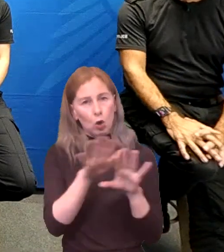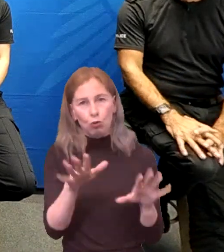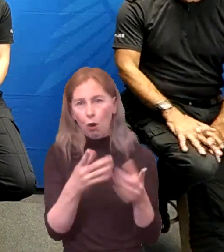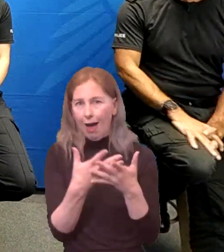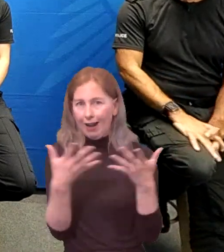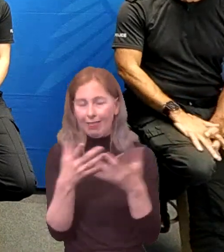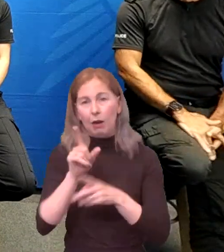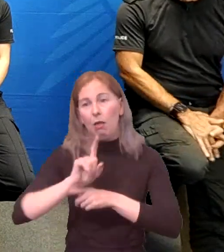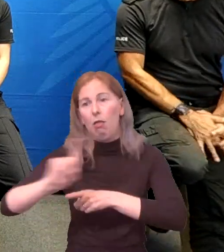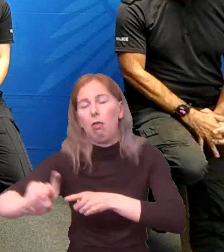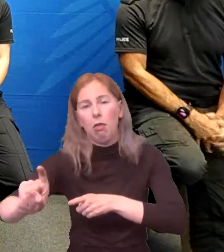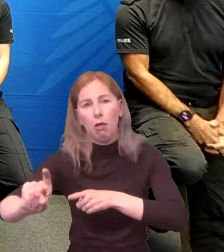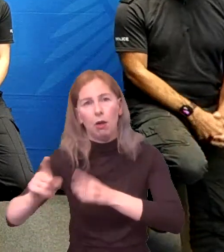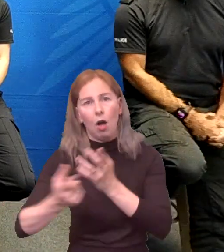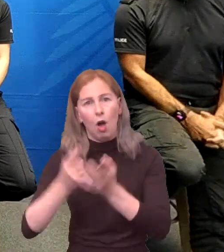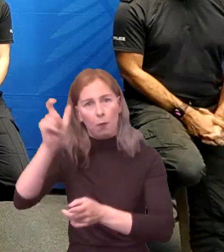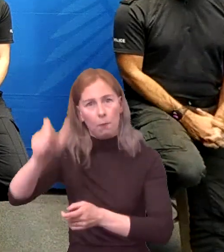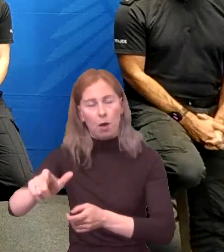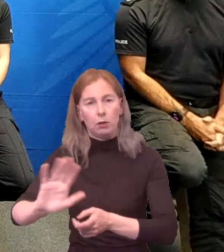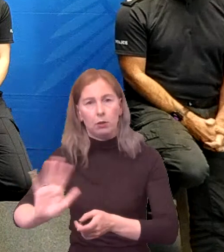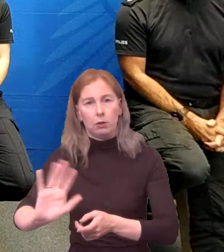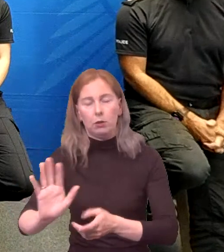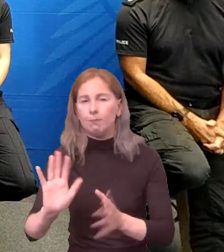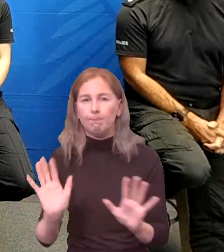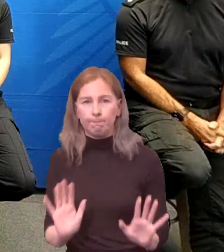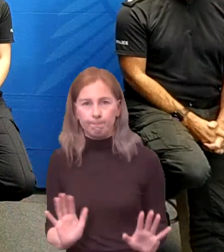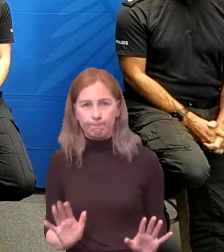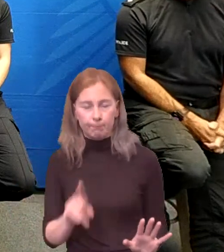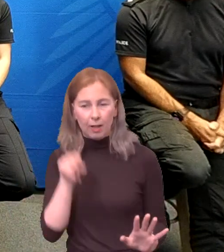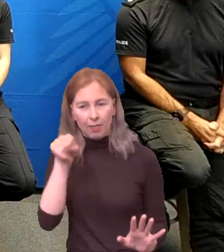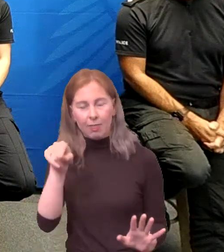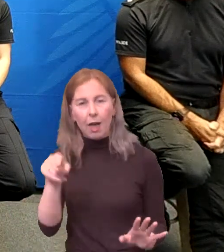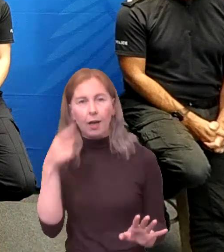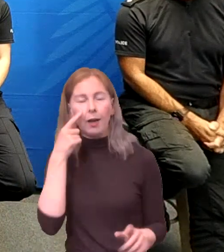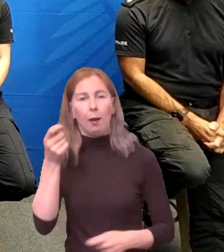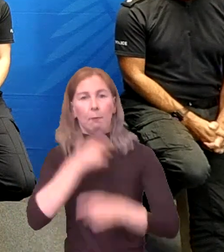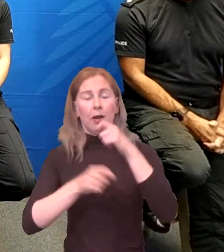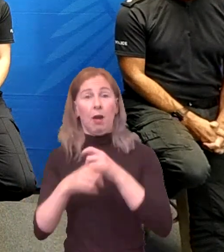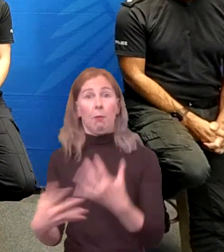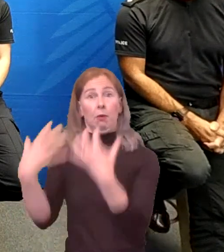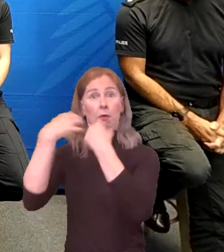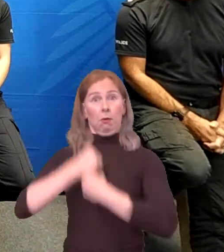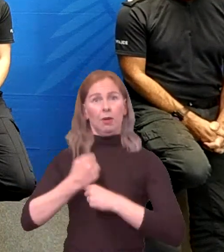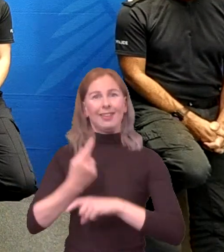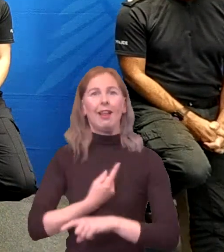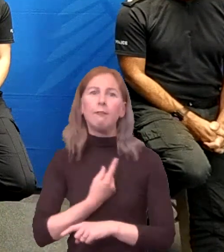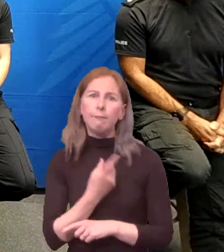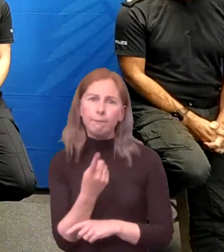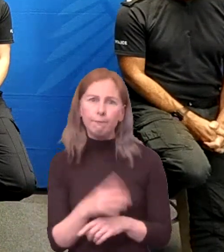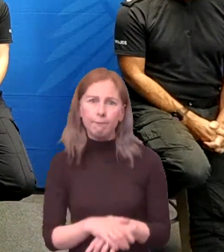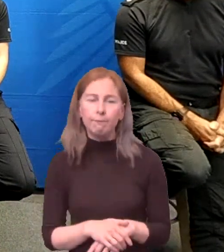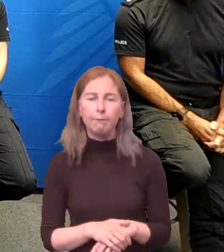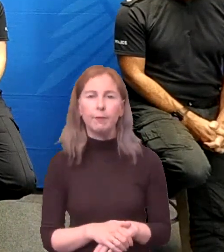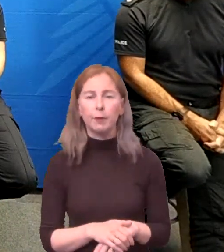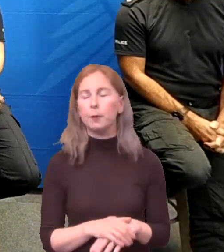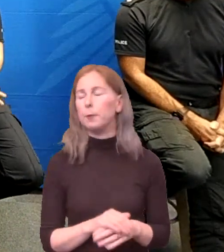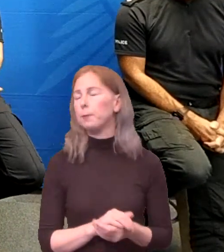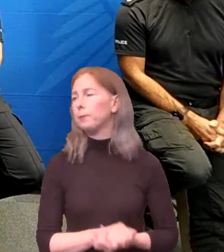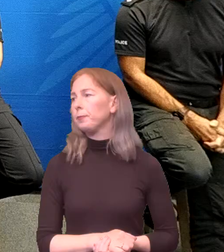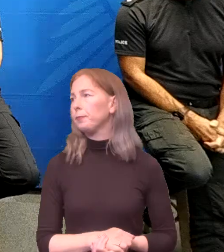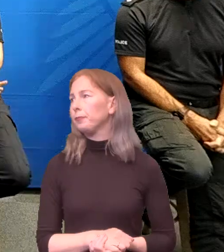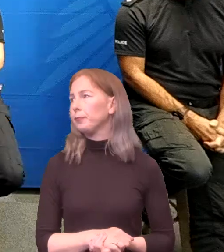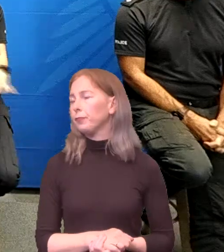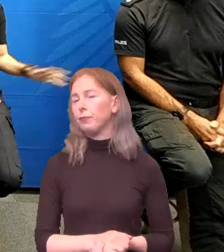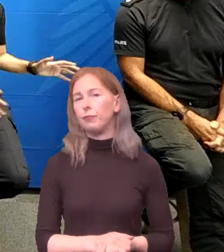your concerns and wanted to keep yourself and your dog safe, it's also important that you don't do anything which might bring you into trouble legally as well.